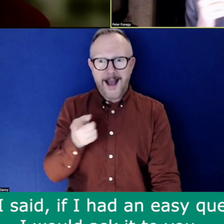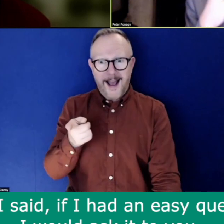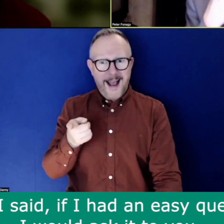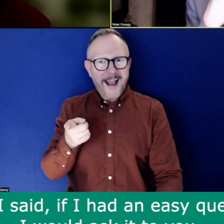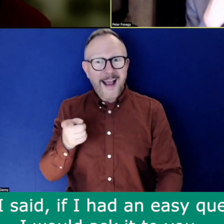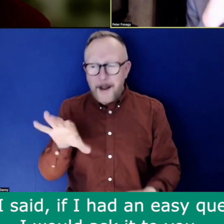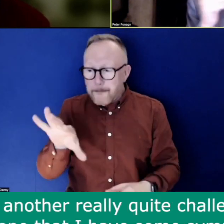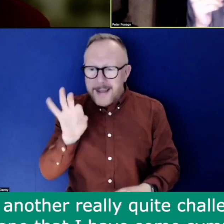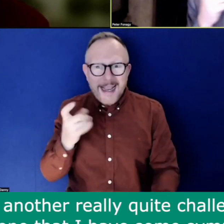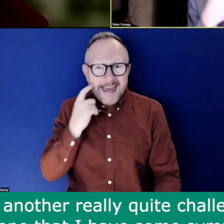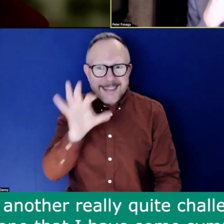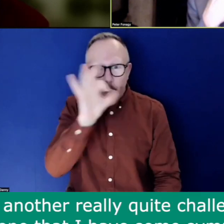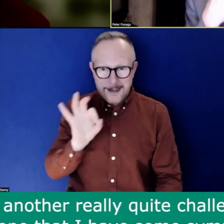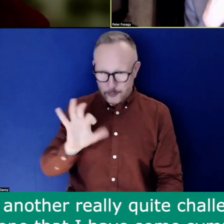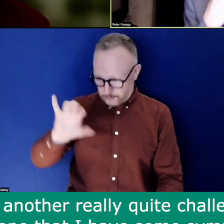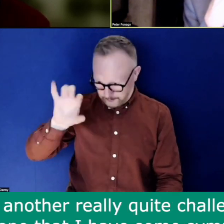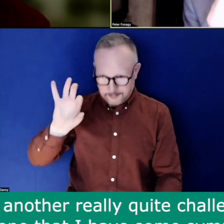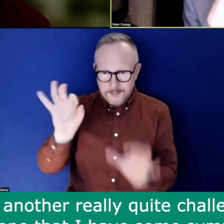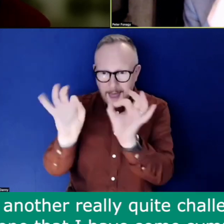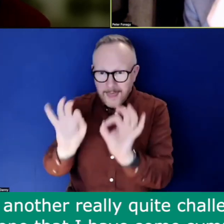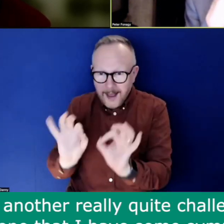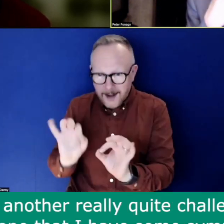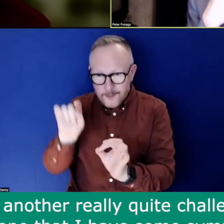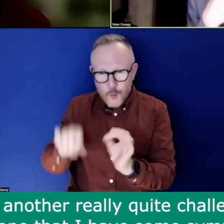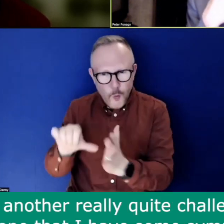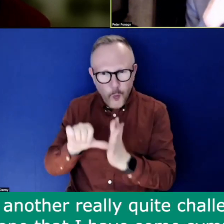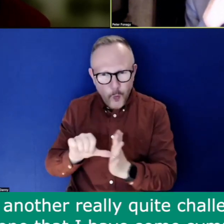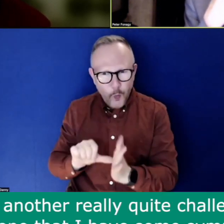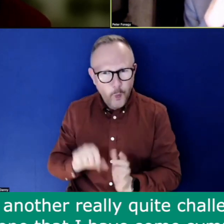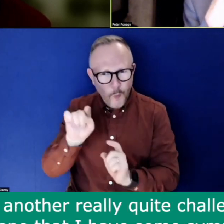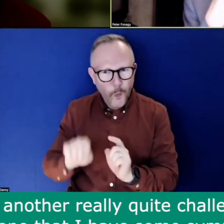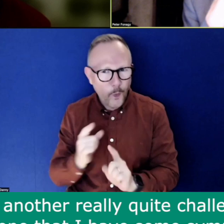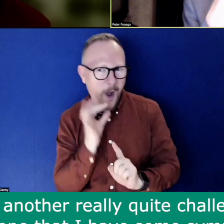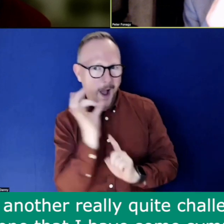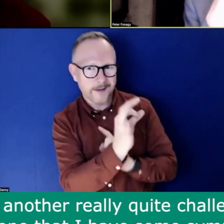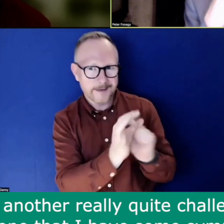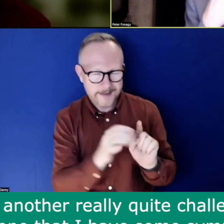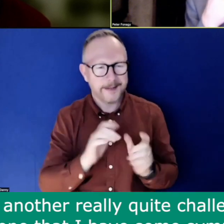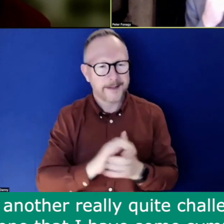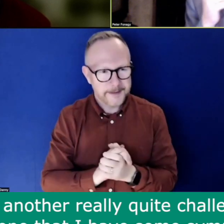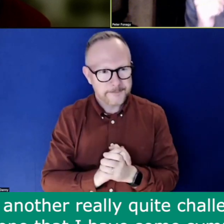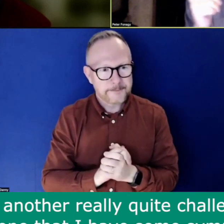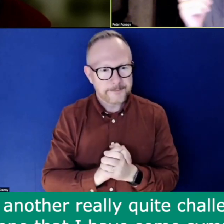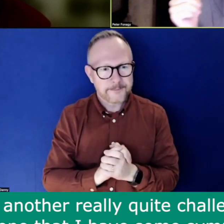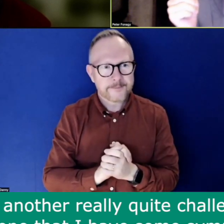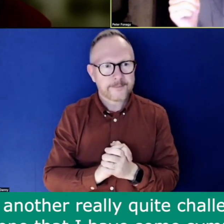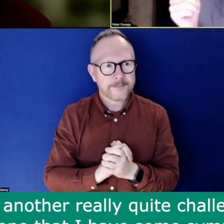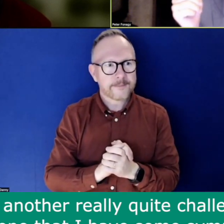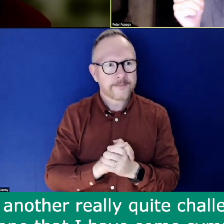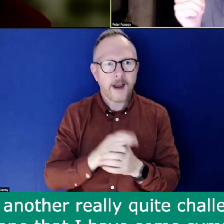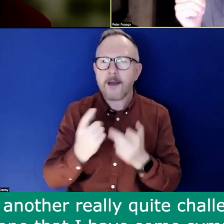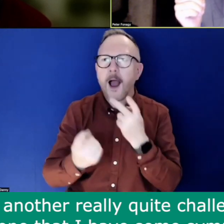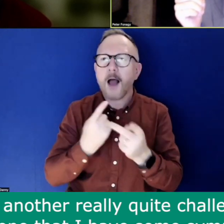ask it to. But there's another really quite challenging one. And this is one